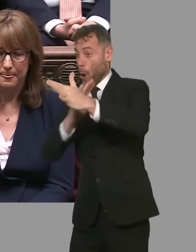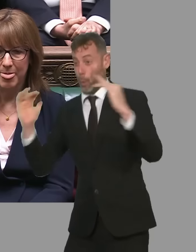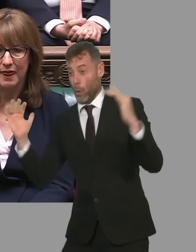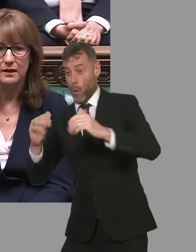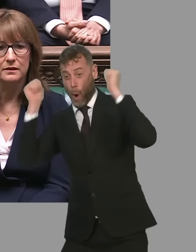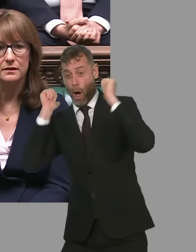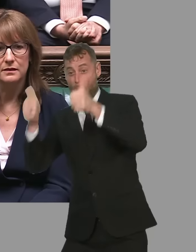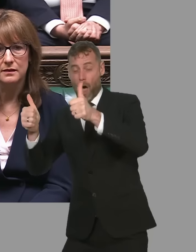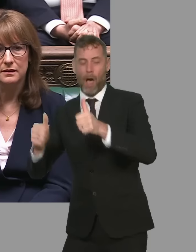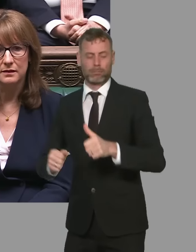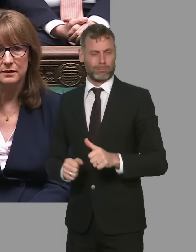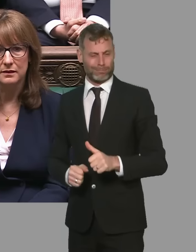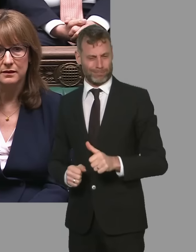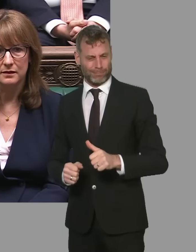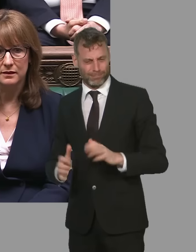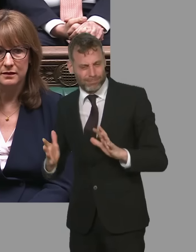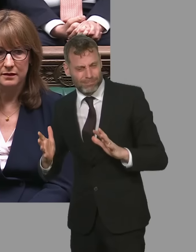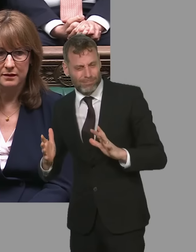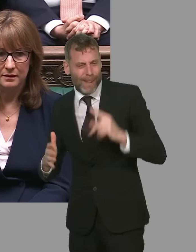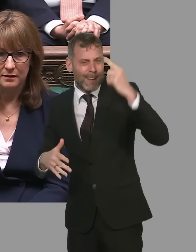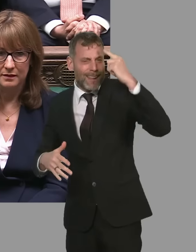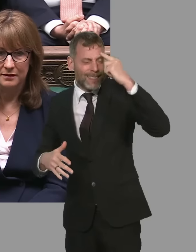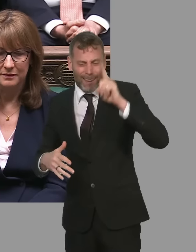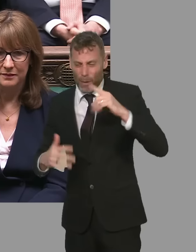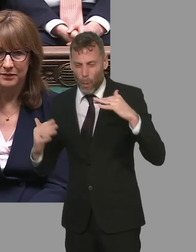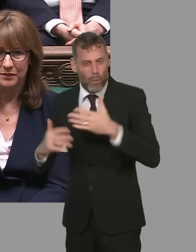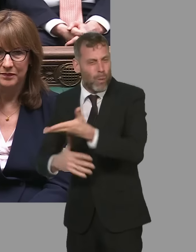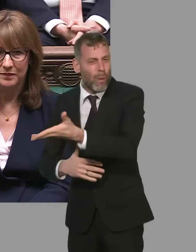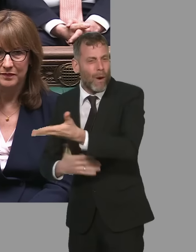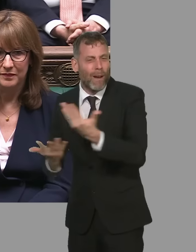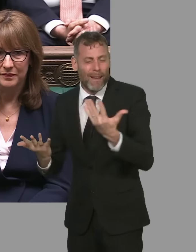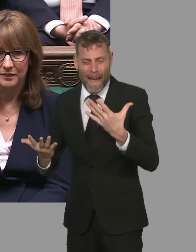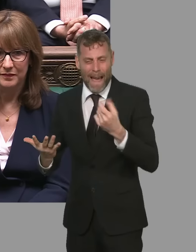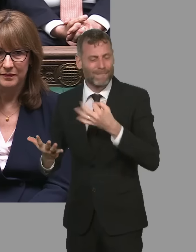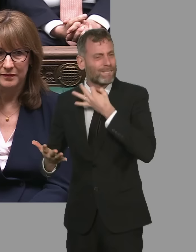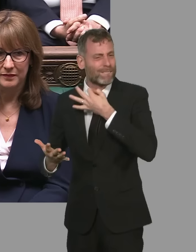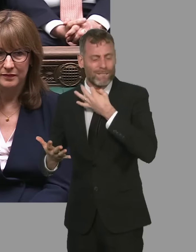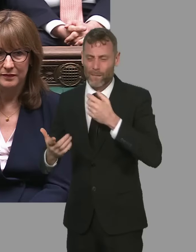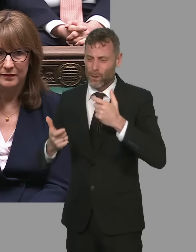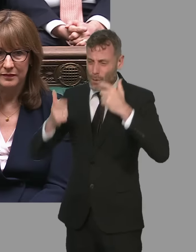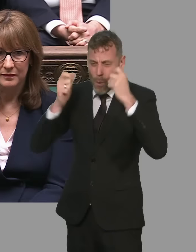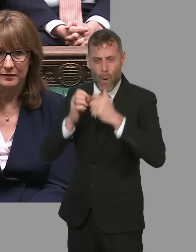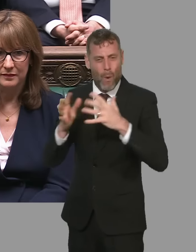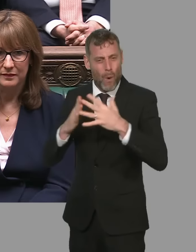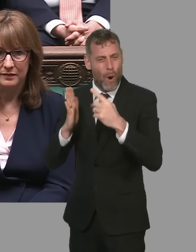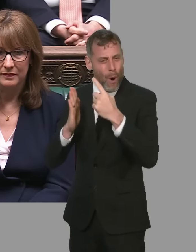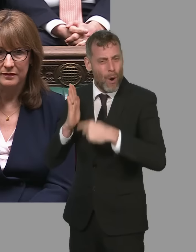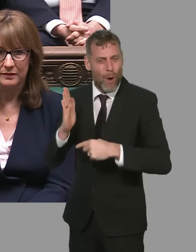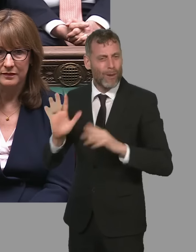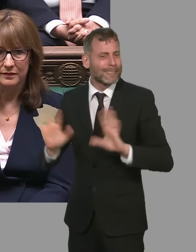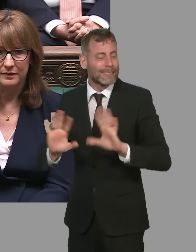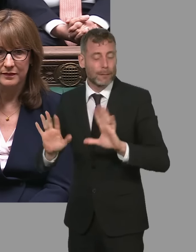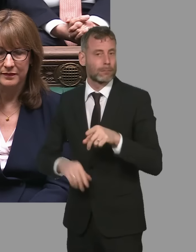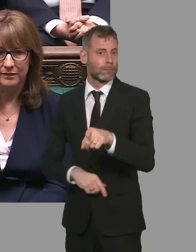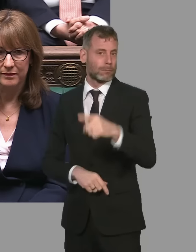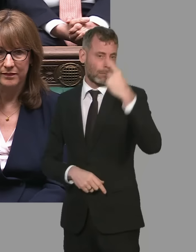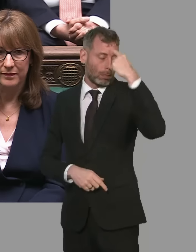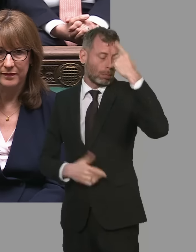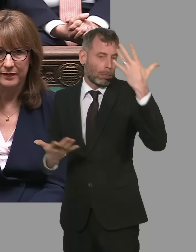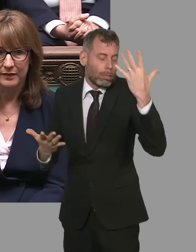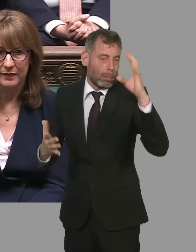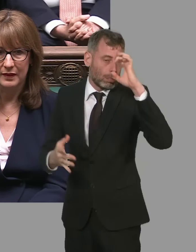in relation to the support, we've made clear the principles, the approach we'll take. We'll keep this under careful review.